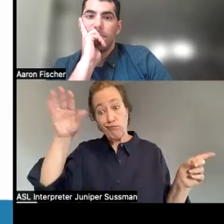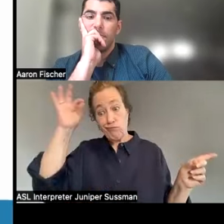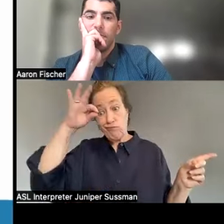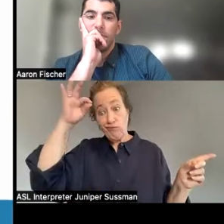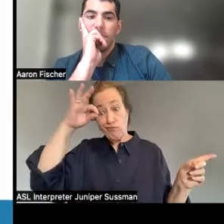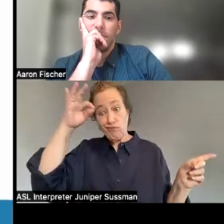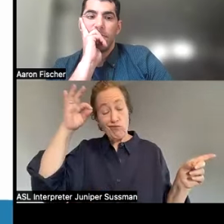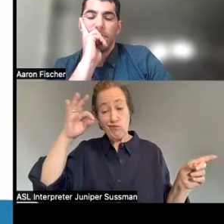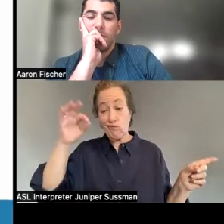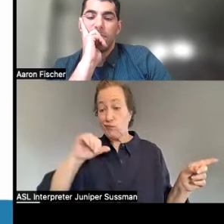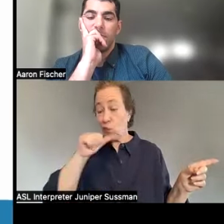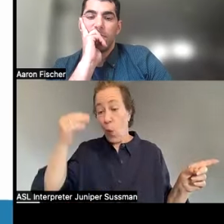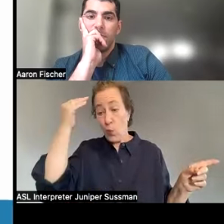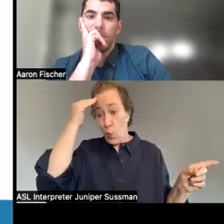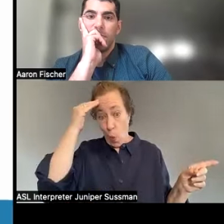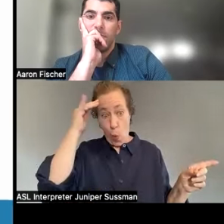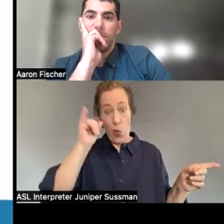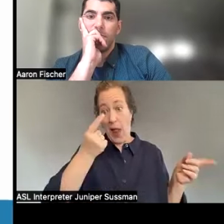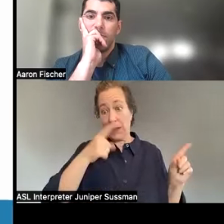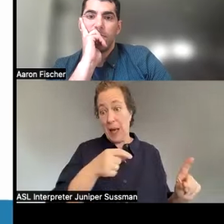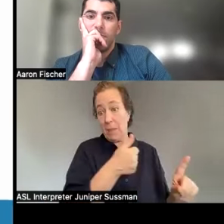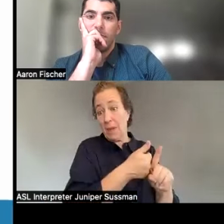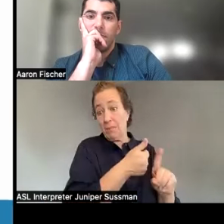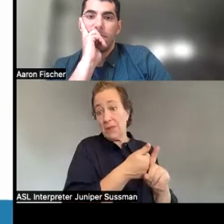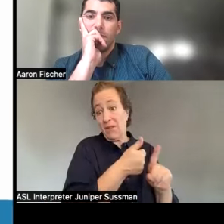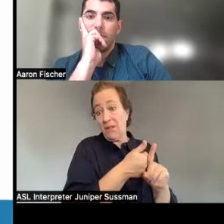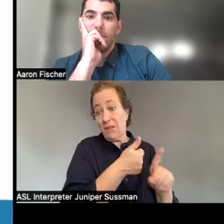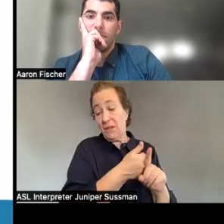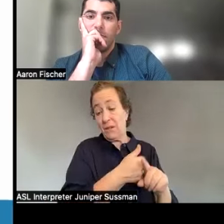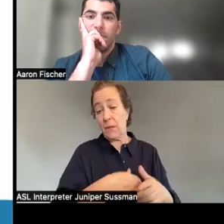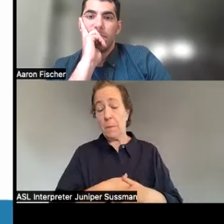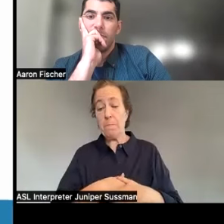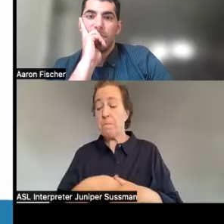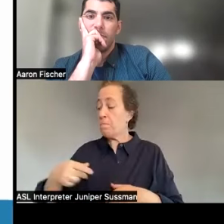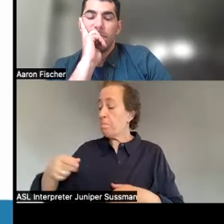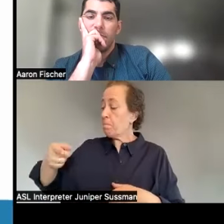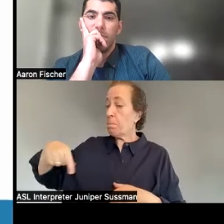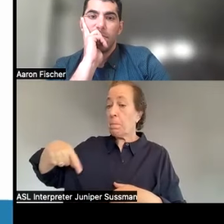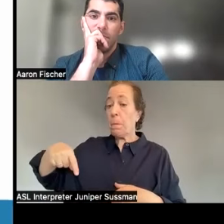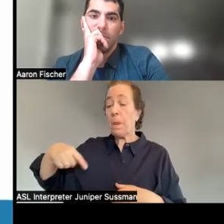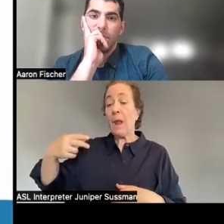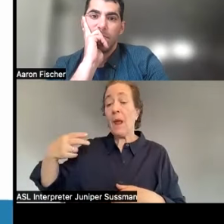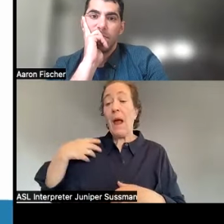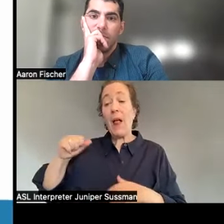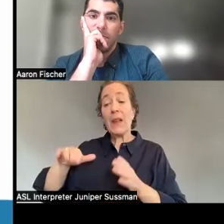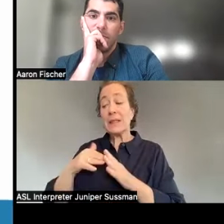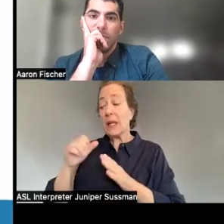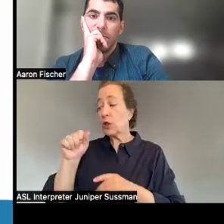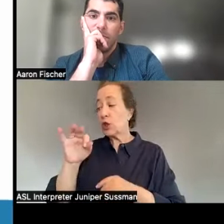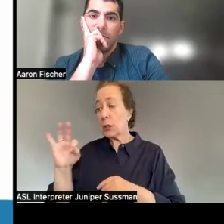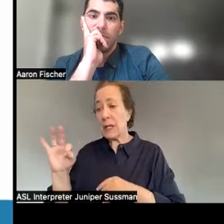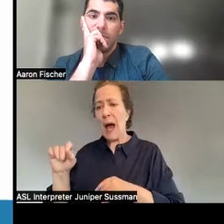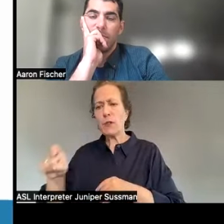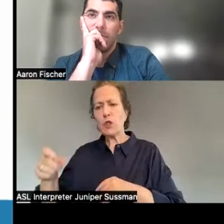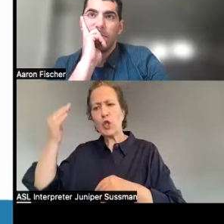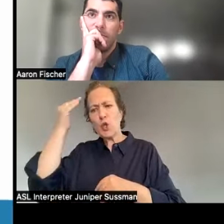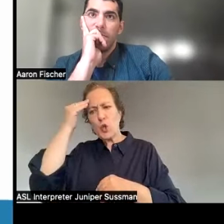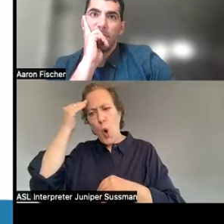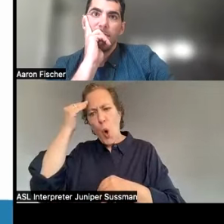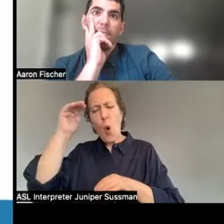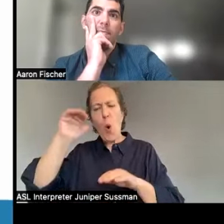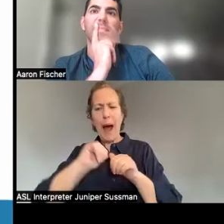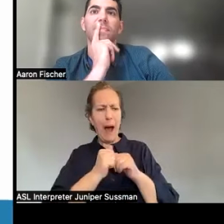knowing or having an awareness themselves that is happening. Health center staff should be trained in behavioral